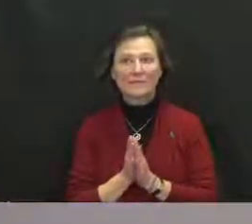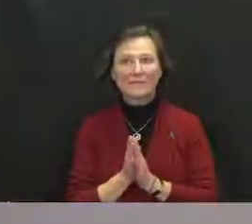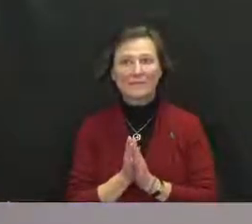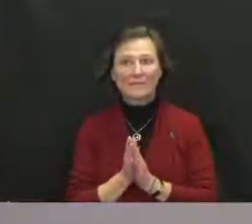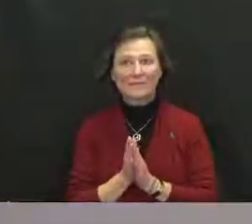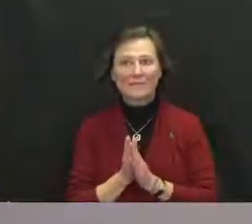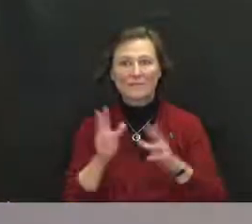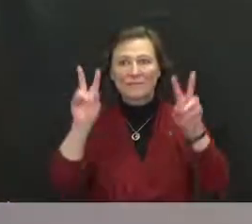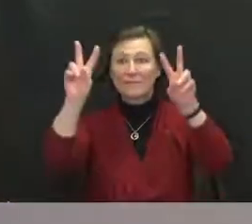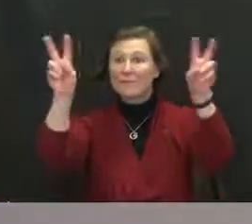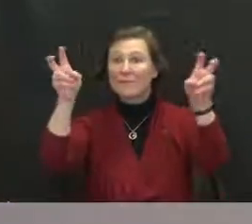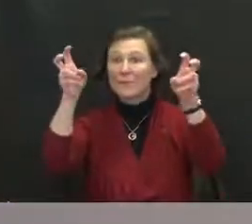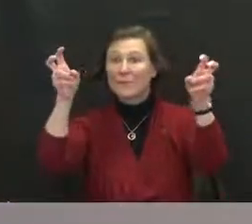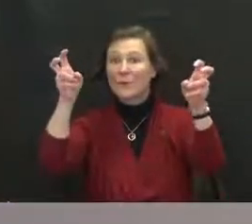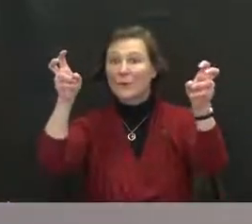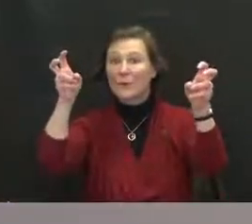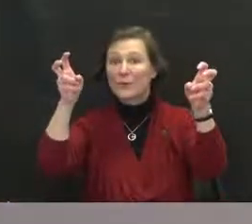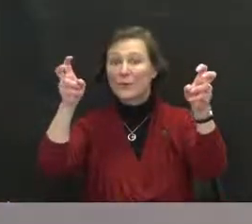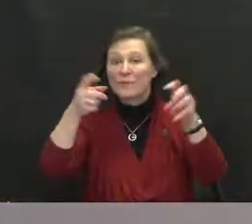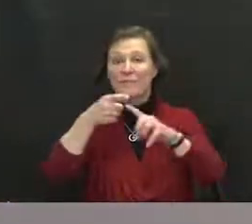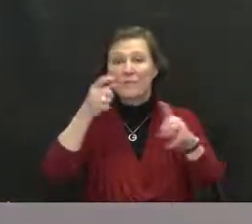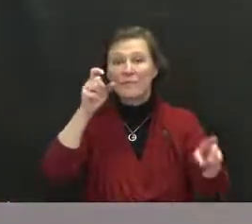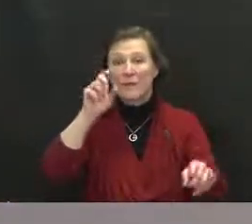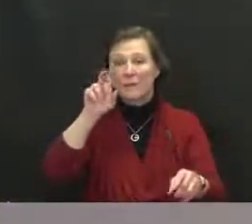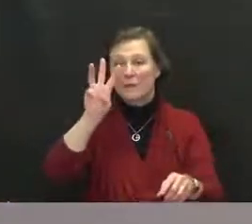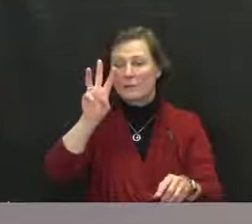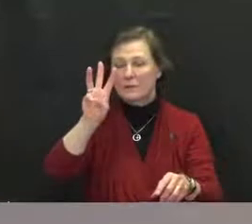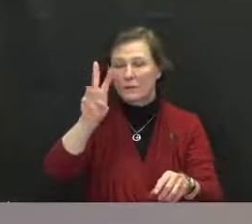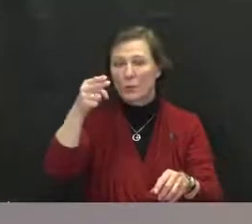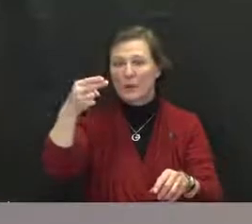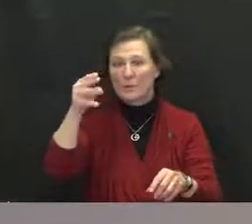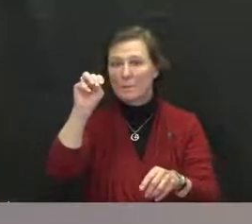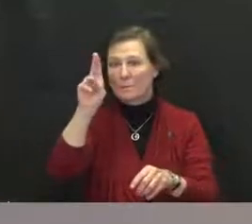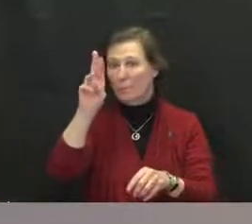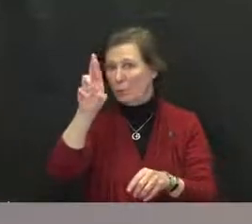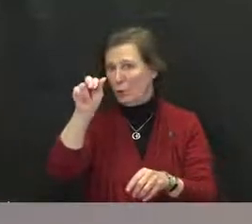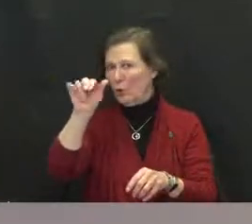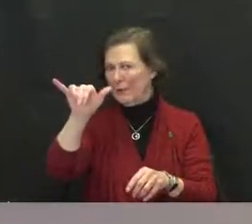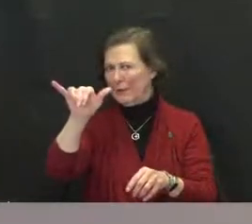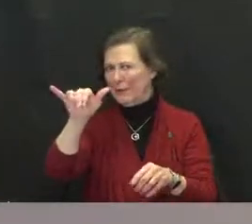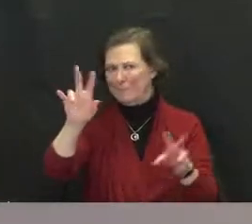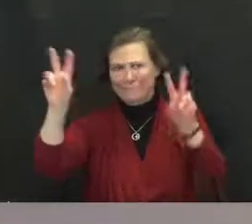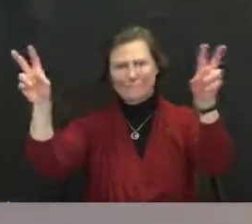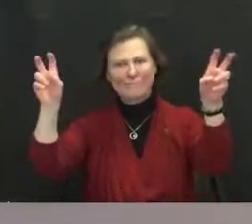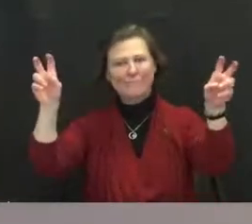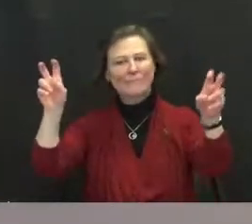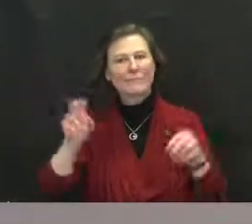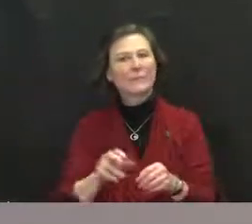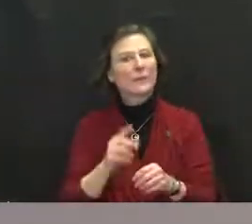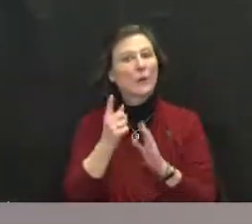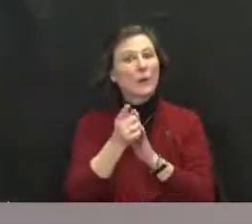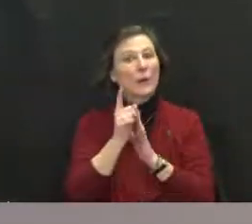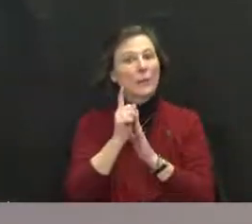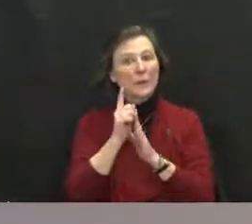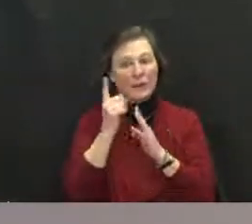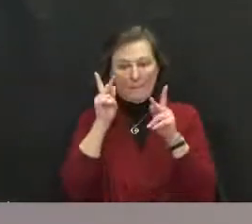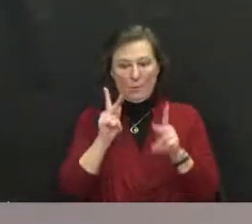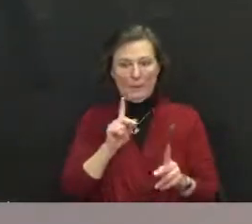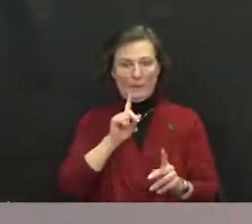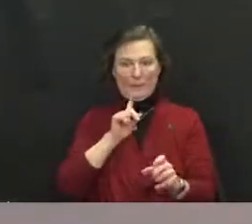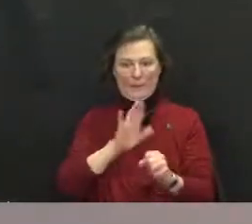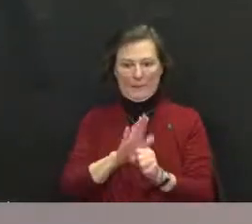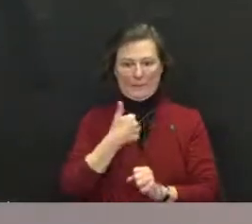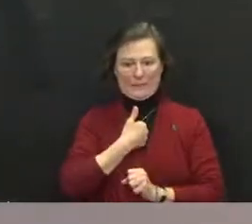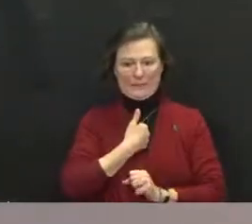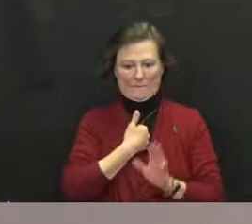A quote from W.H. Murray. The moment one definitely commits oneself,